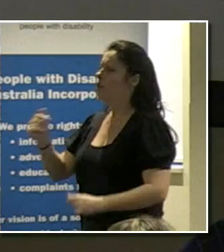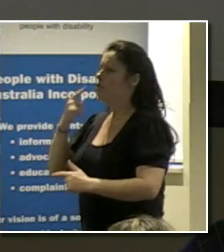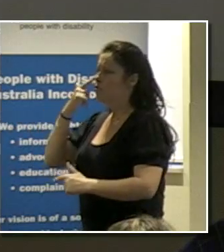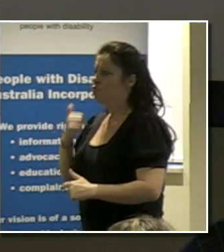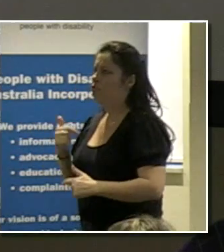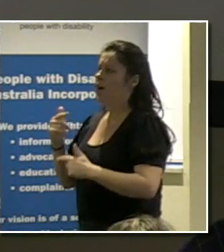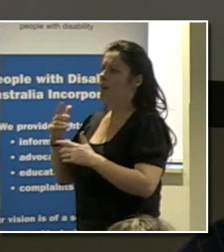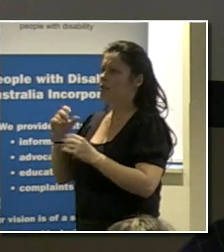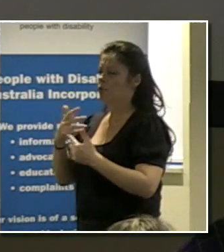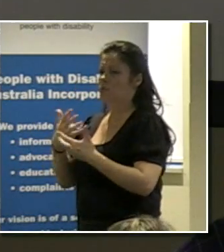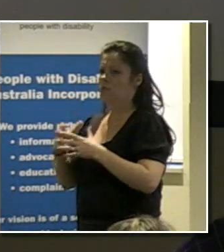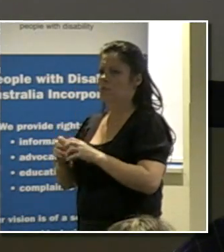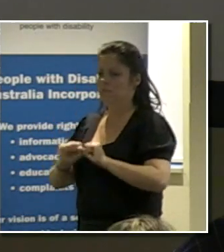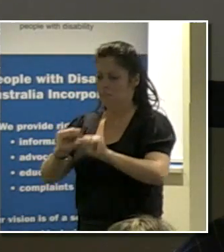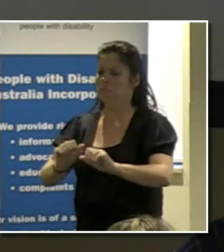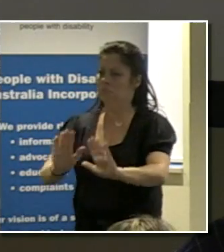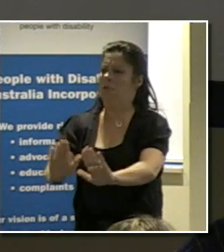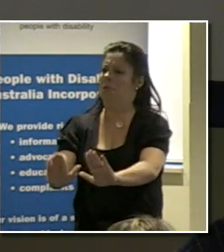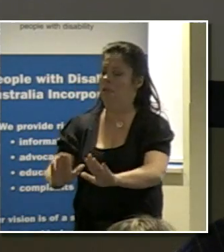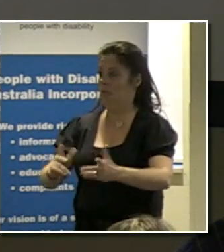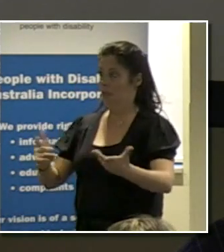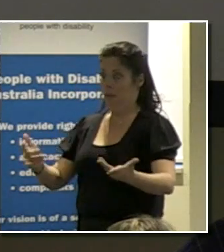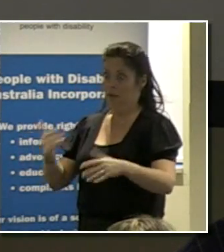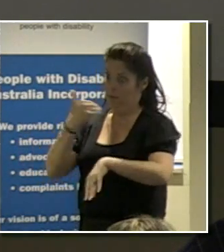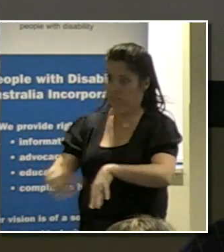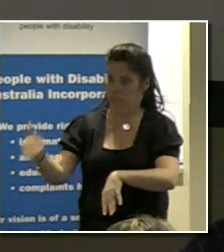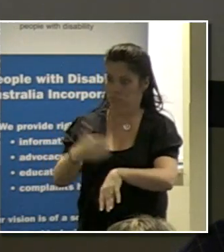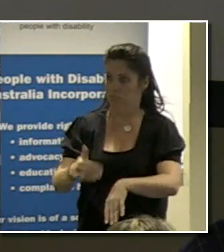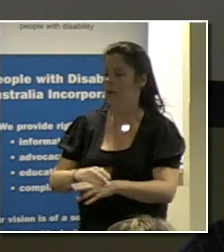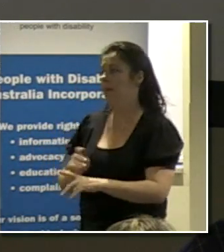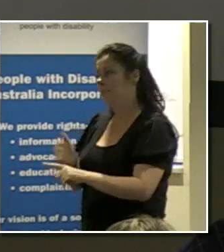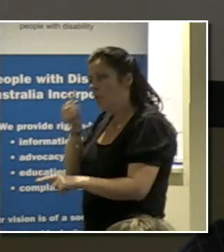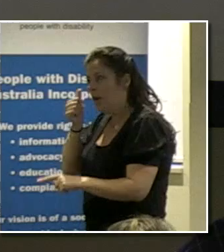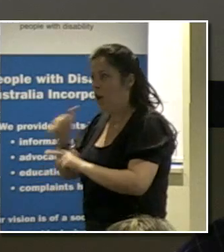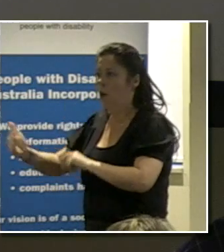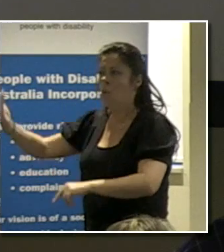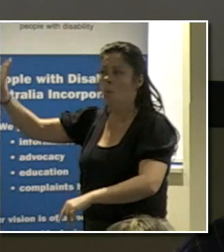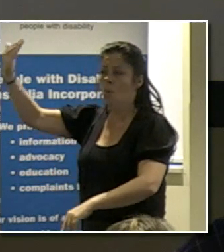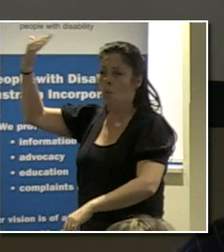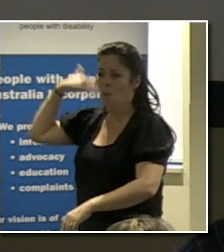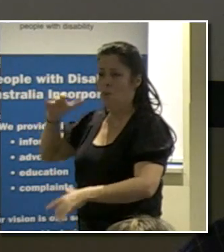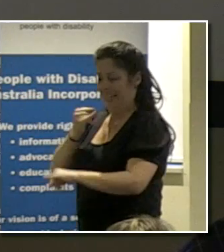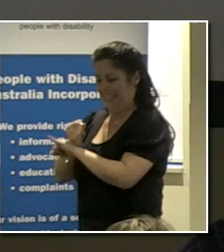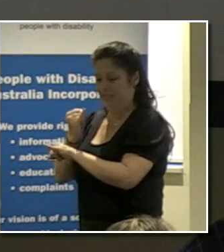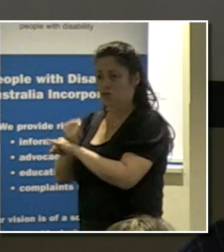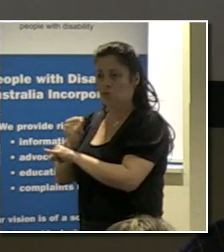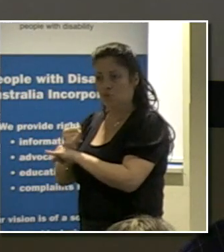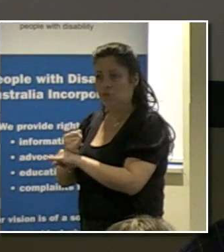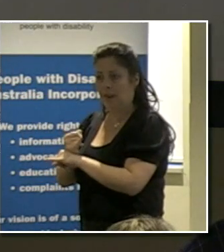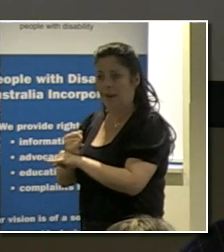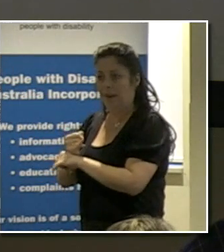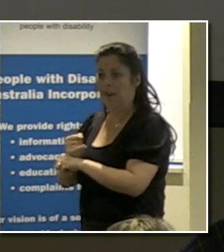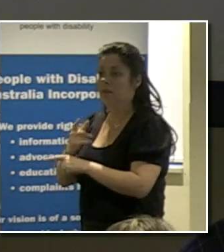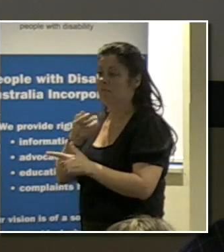not murder them. But we know that children were murdered in some of the institutions around Australia, and that's